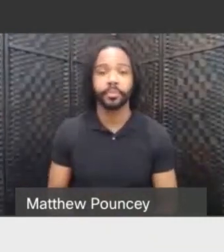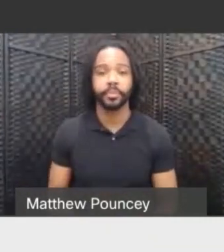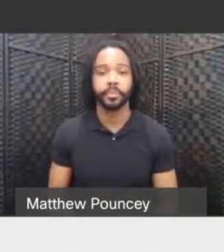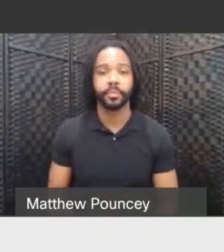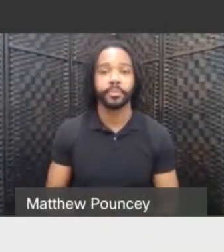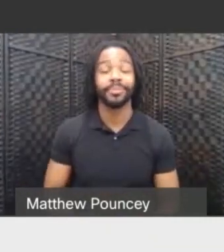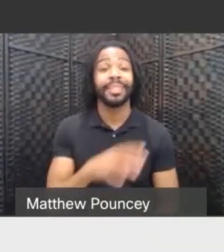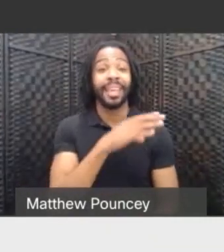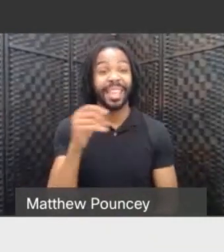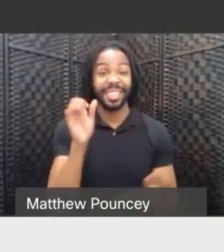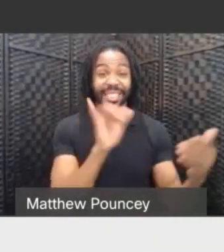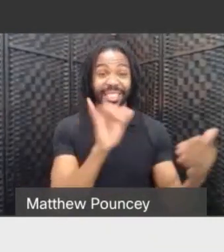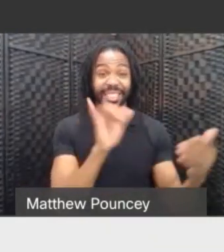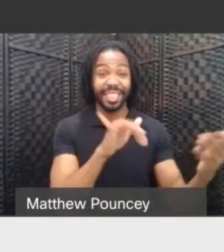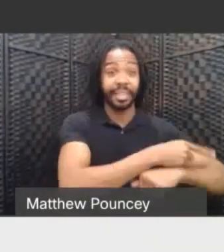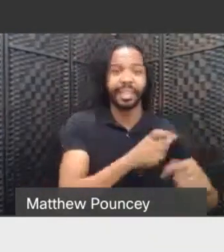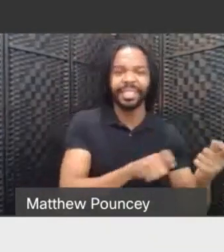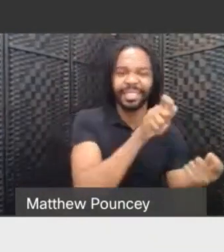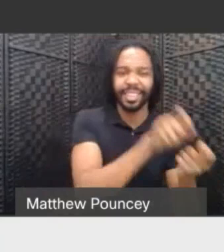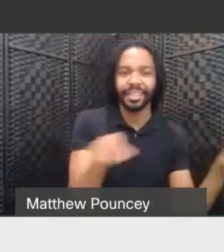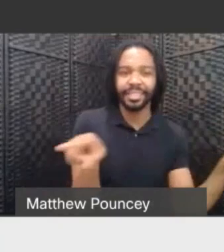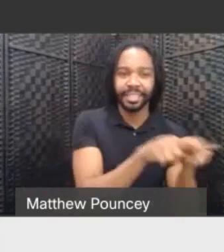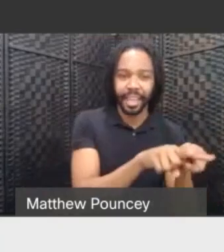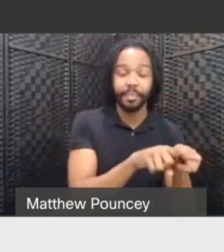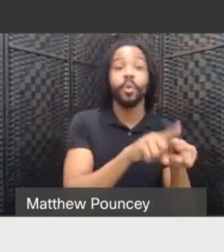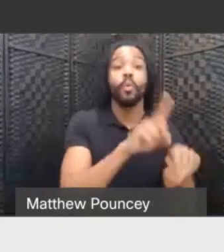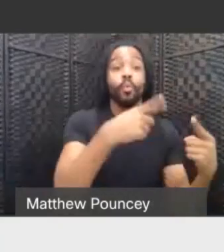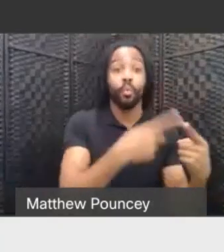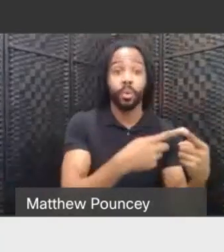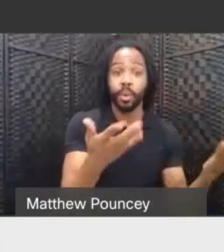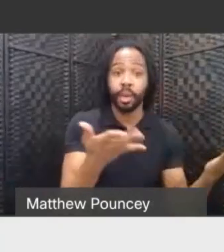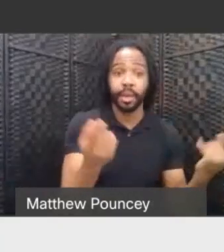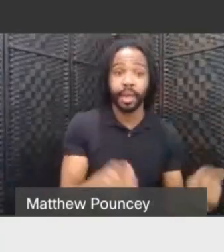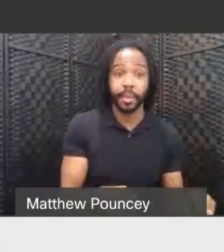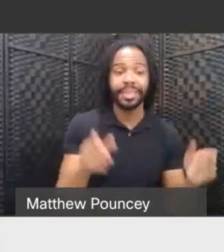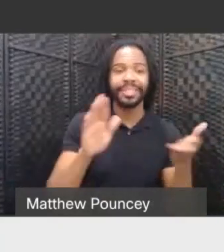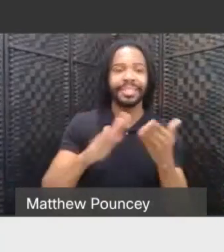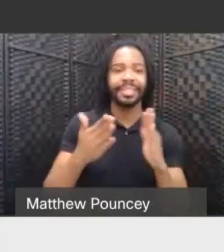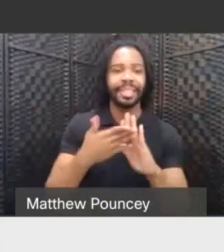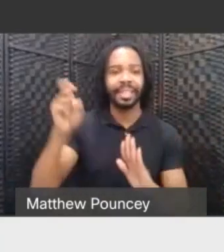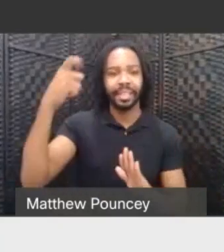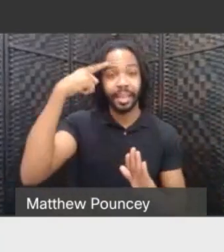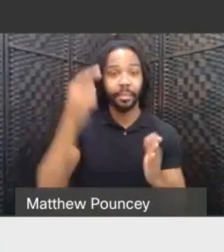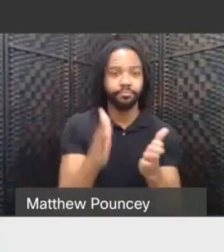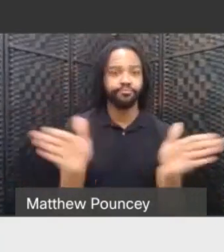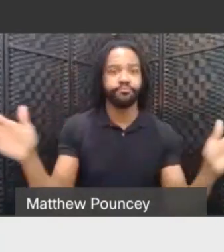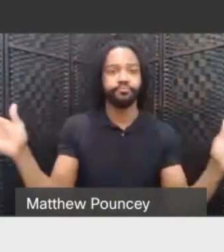And that's the same date on which the city government is beginning to enforce